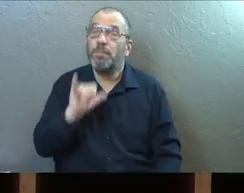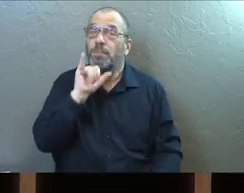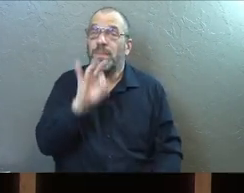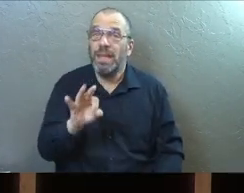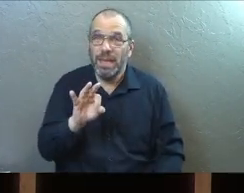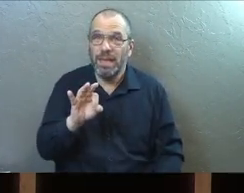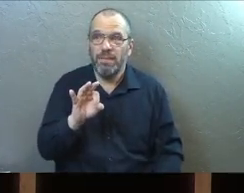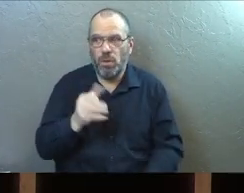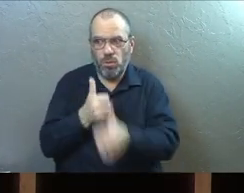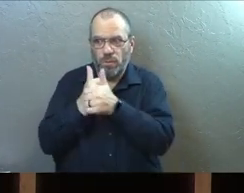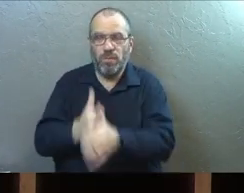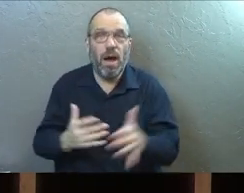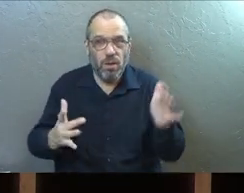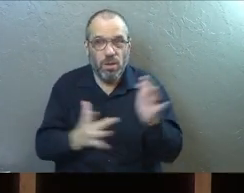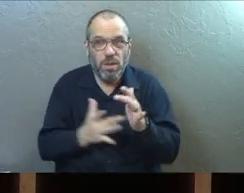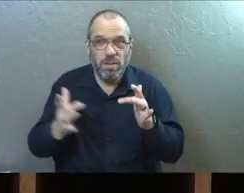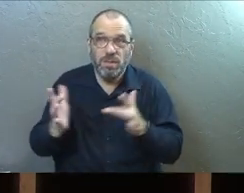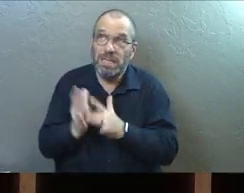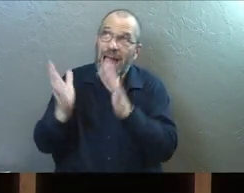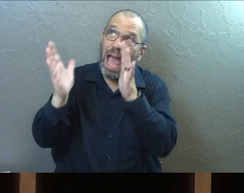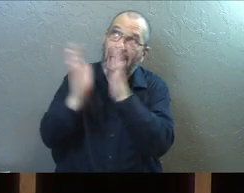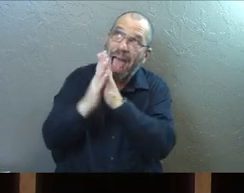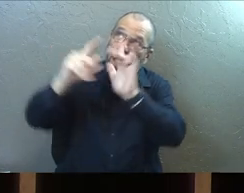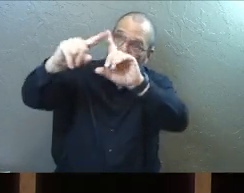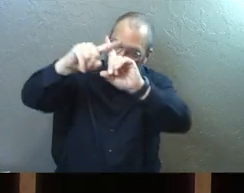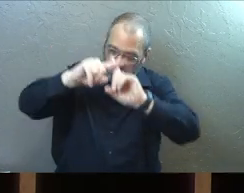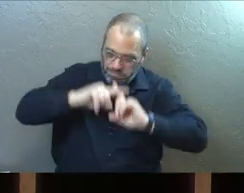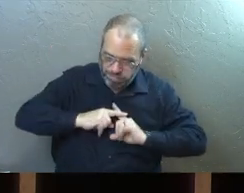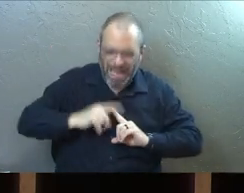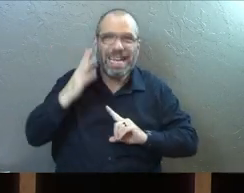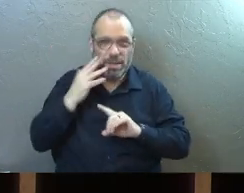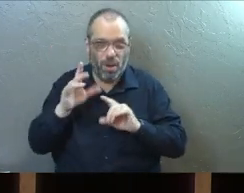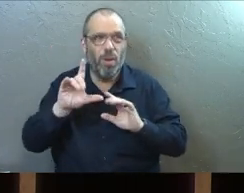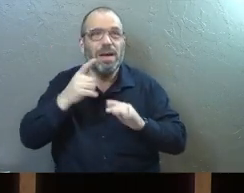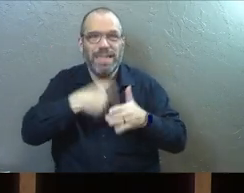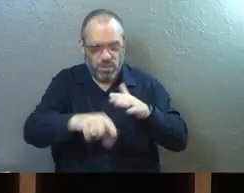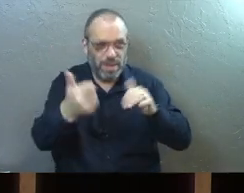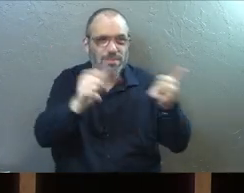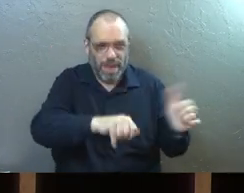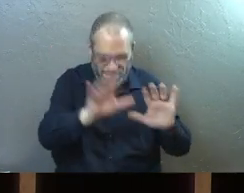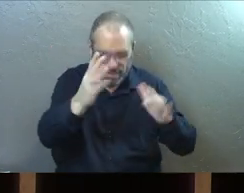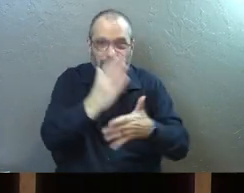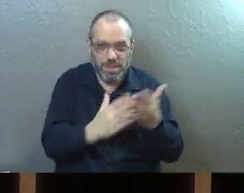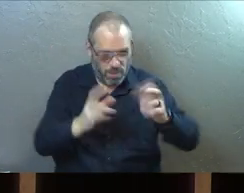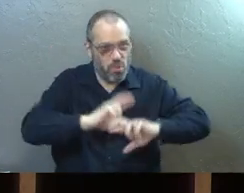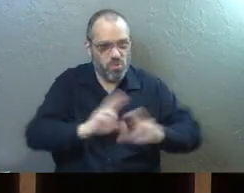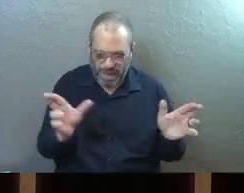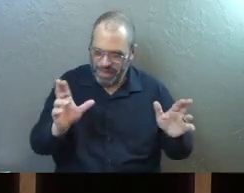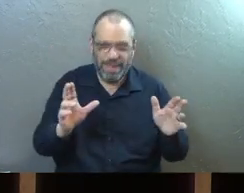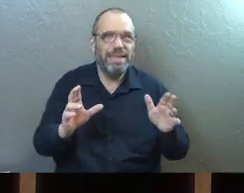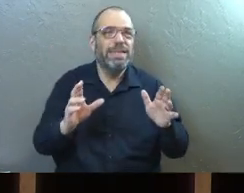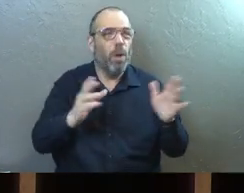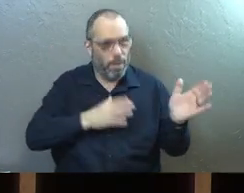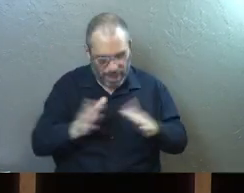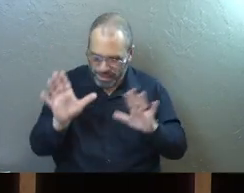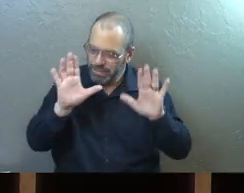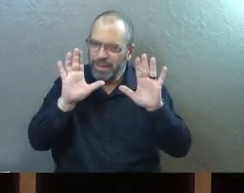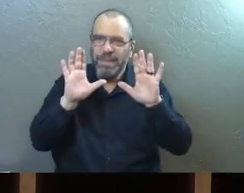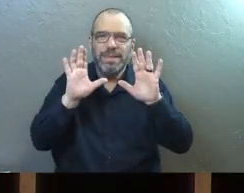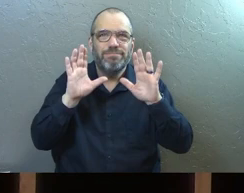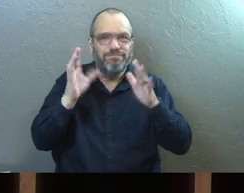you are a Jesus follower and you've reached out to him for salvation, and I know we're doing baptisms next week, and some of you guys are even planning